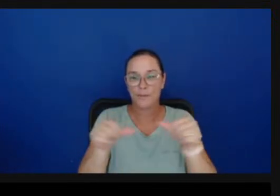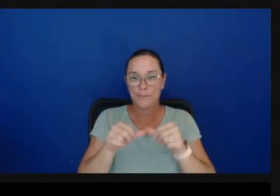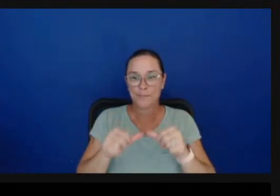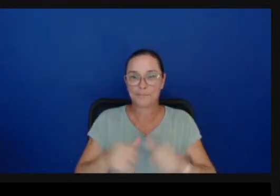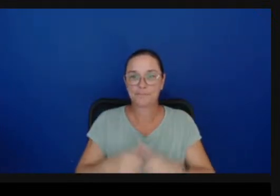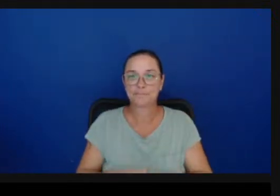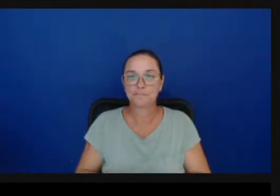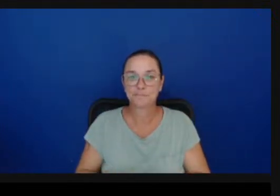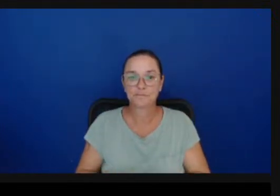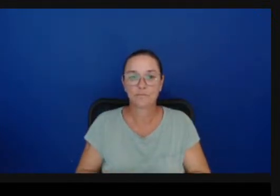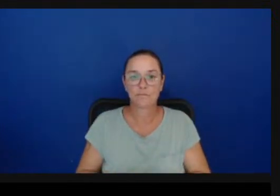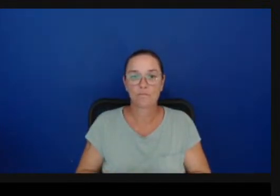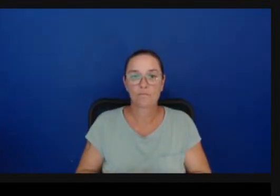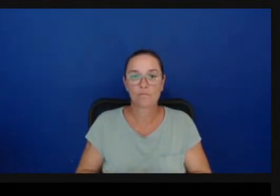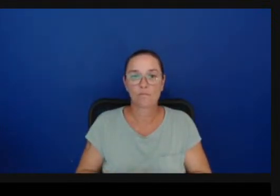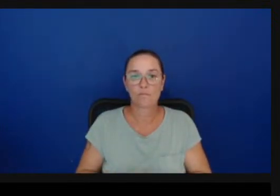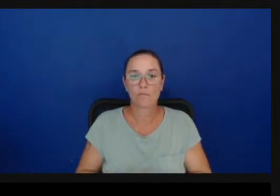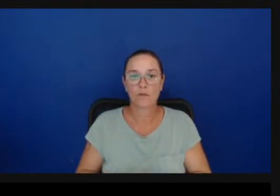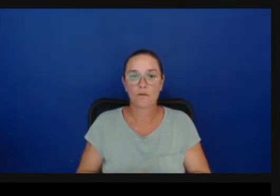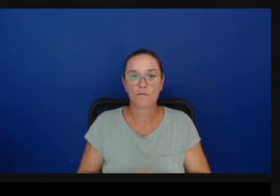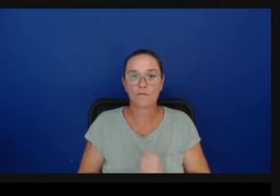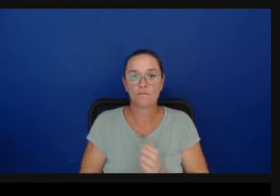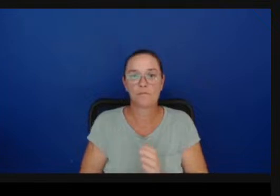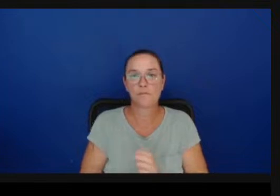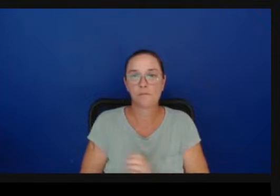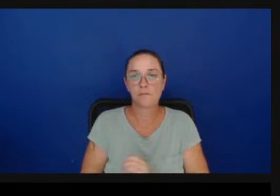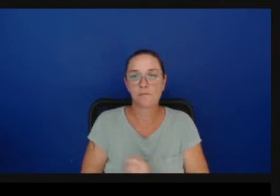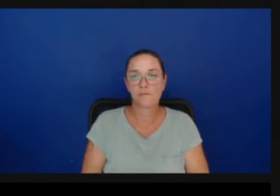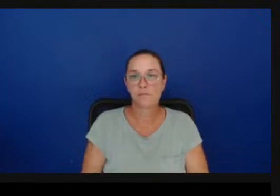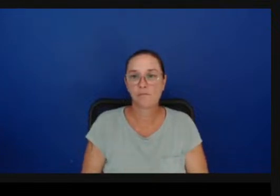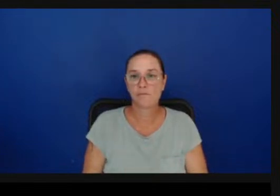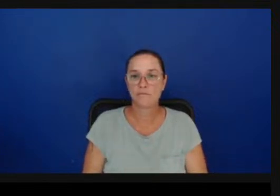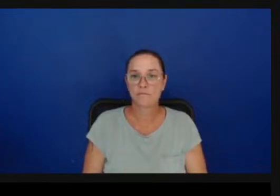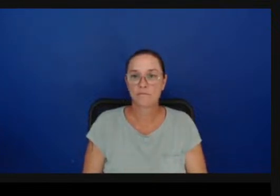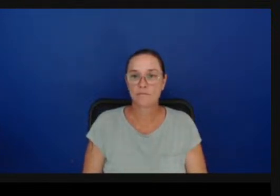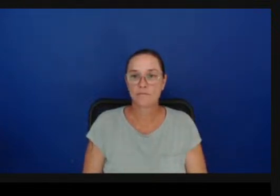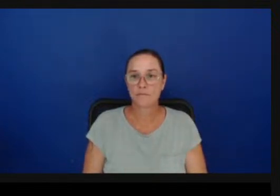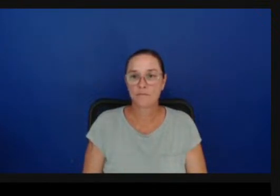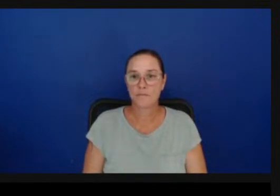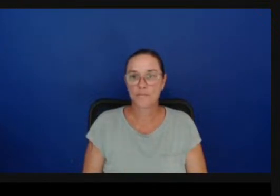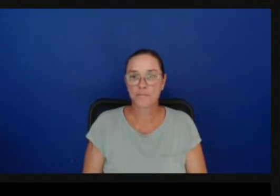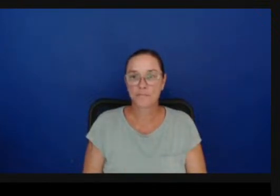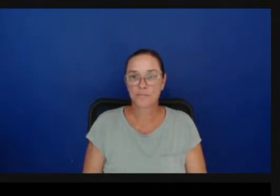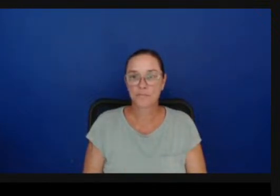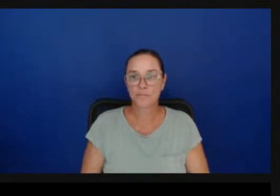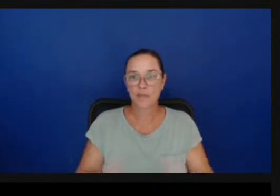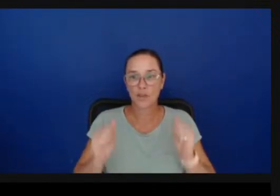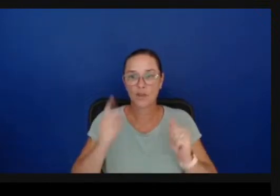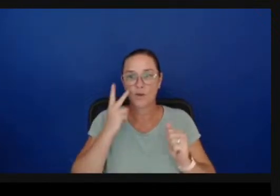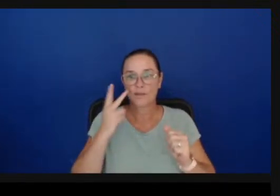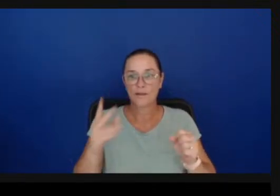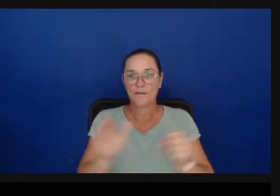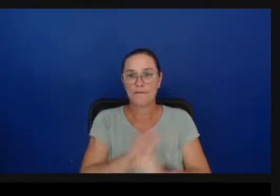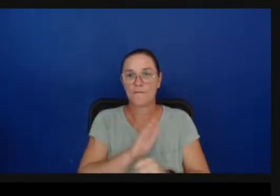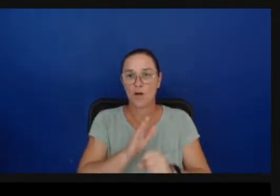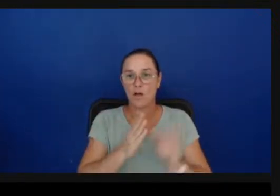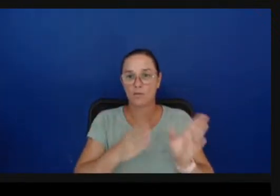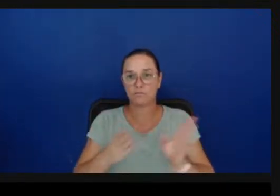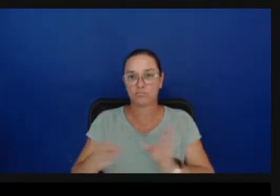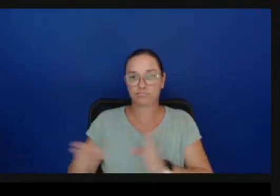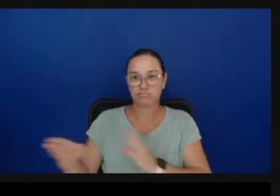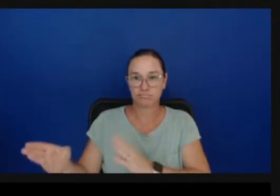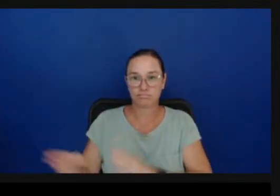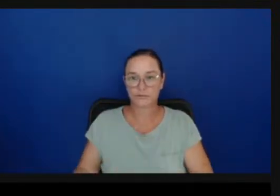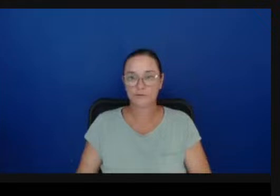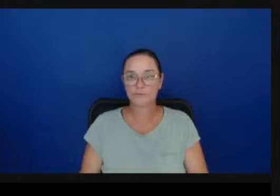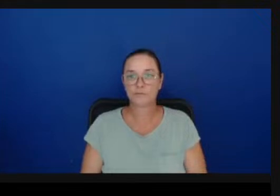week. So I'll play it from this wide angle to start here. And just so you can see that full sequence from when it erupted for